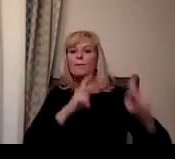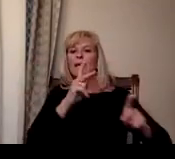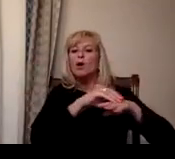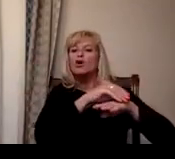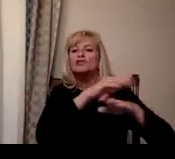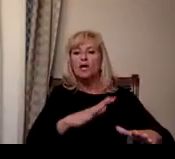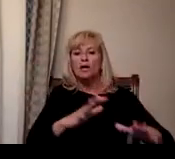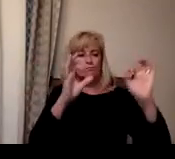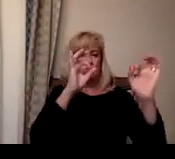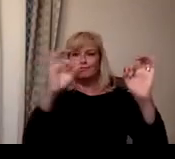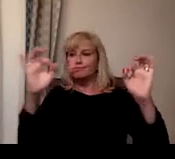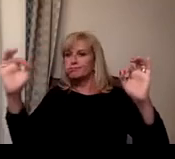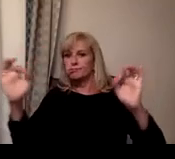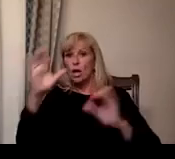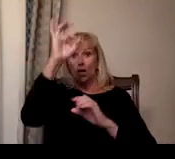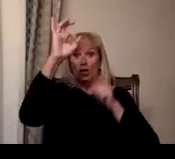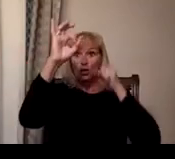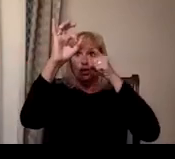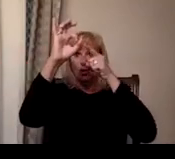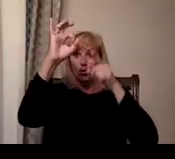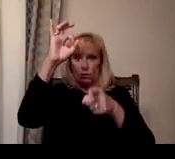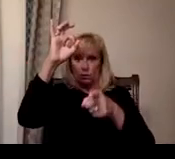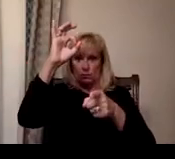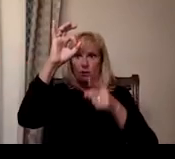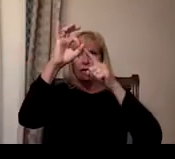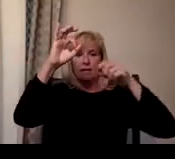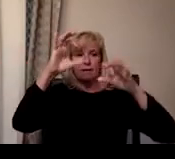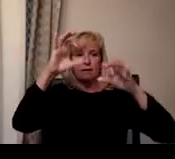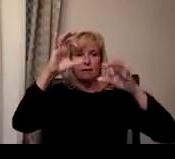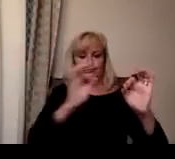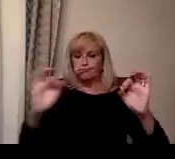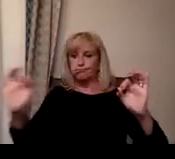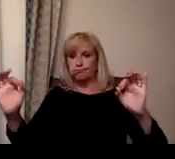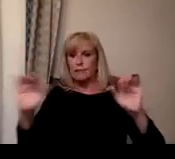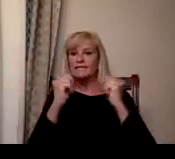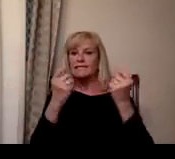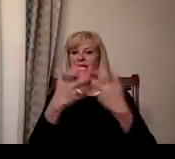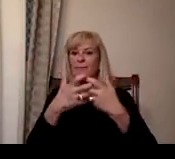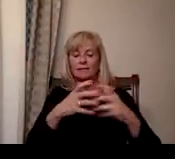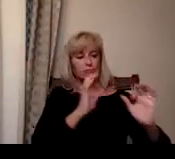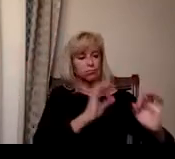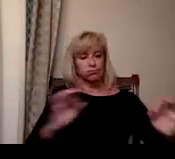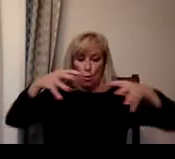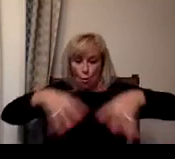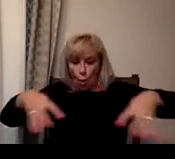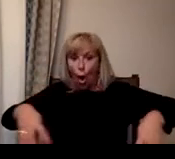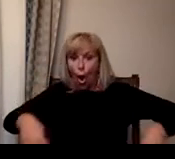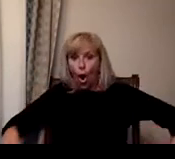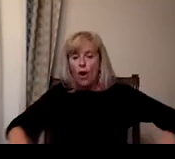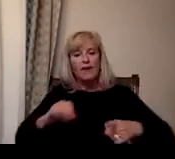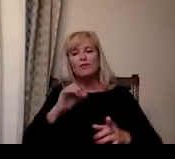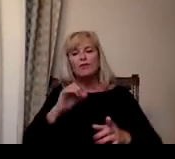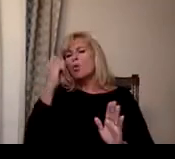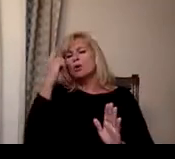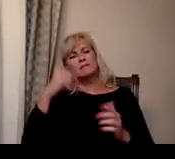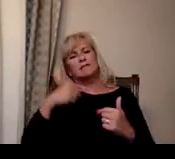unilevel plan simply means when you bring in a teammate, they go direct to you. Now, you don't have to worry about this if you don't understand what I'm saying.